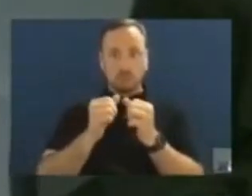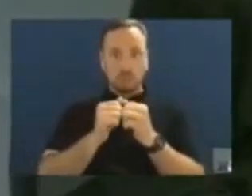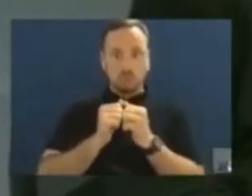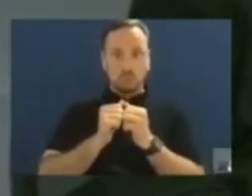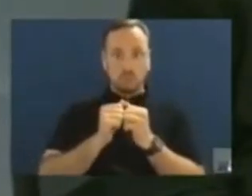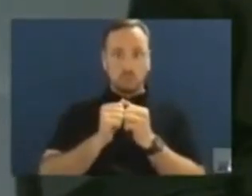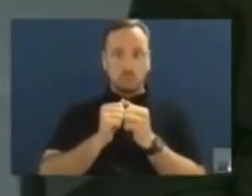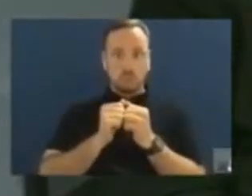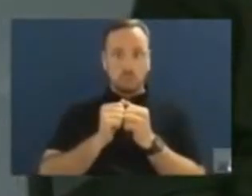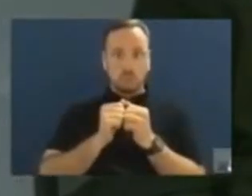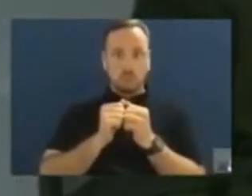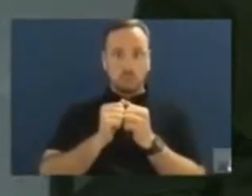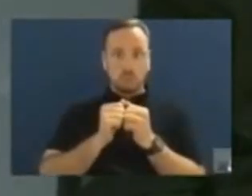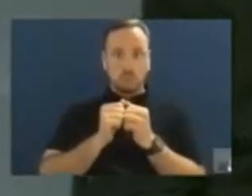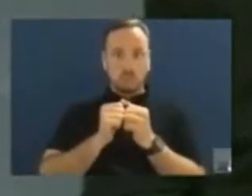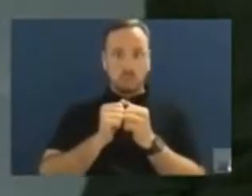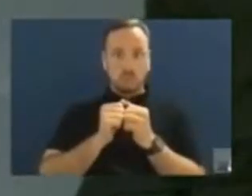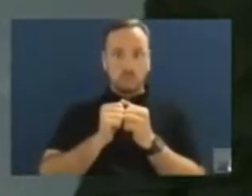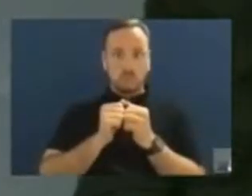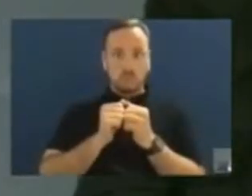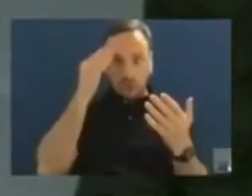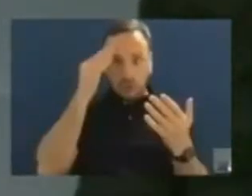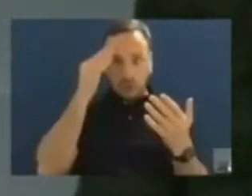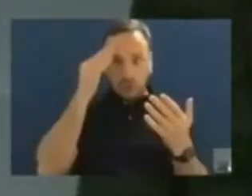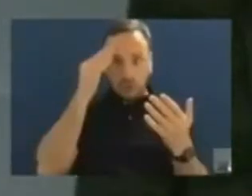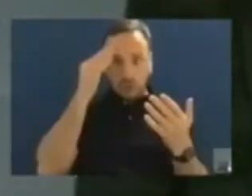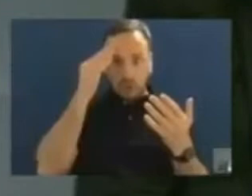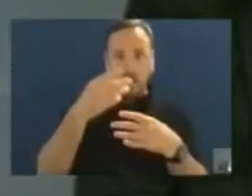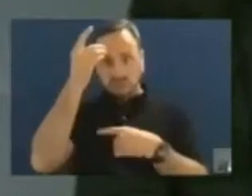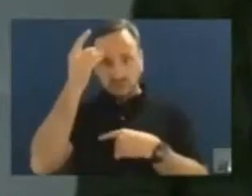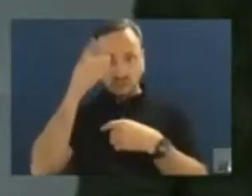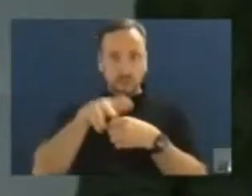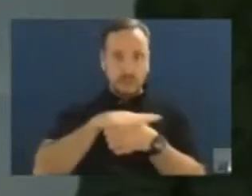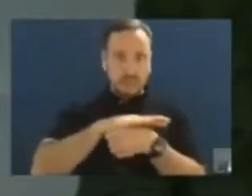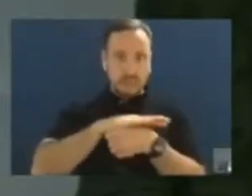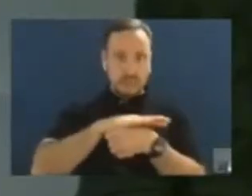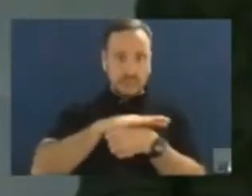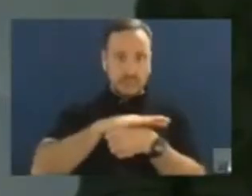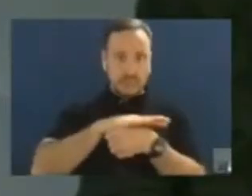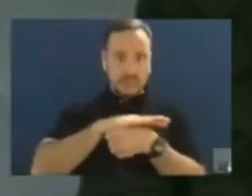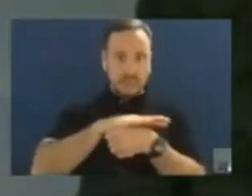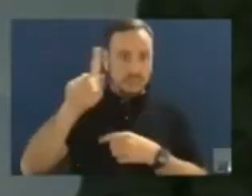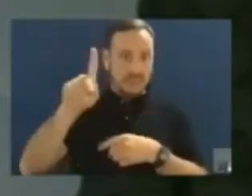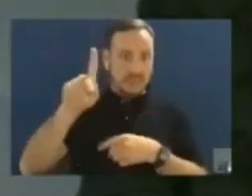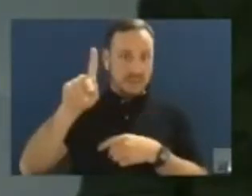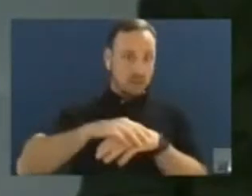knowledge about the disease and the pandemic when I had to return to work on March 17th.